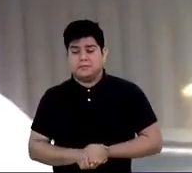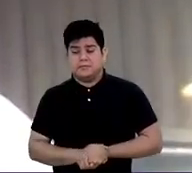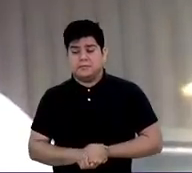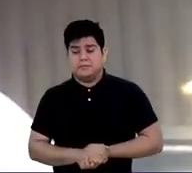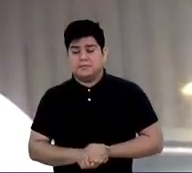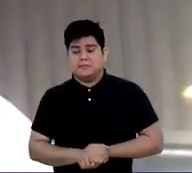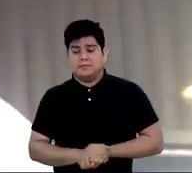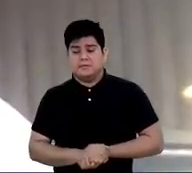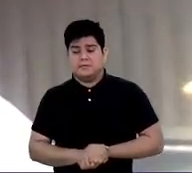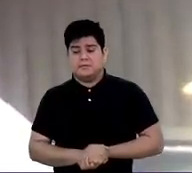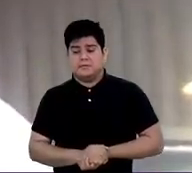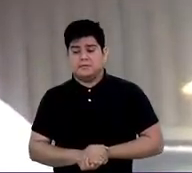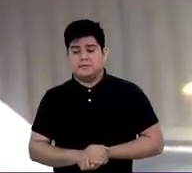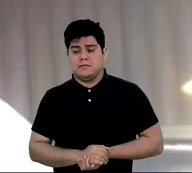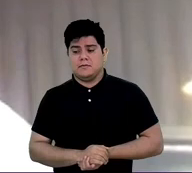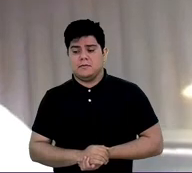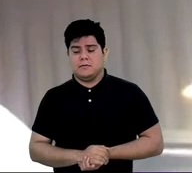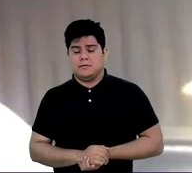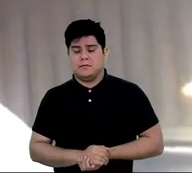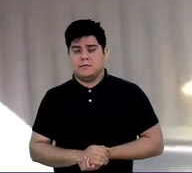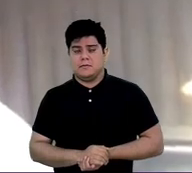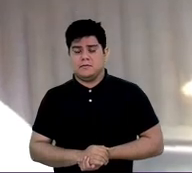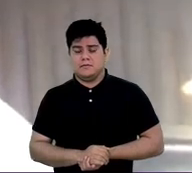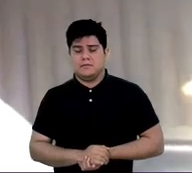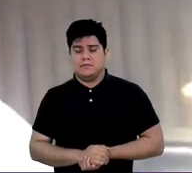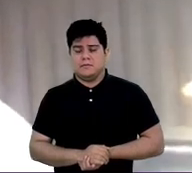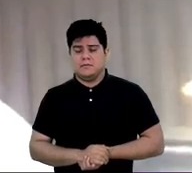it's not that one.